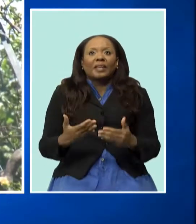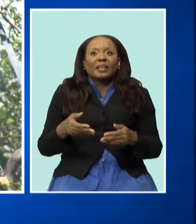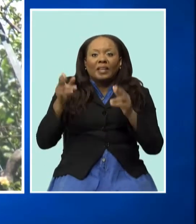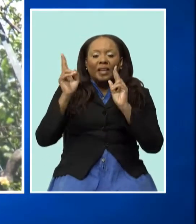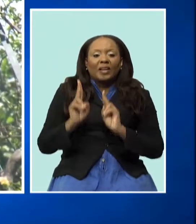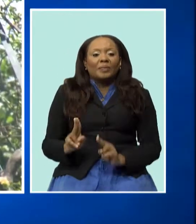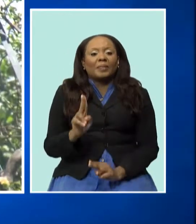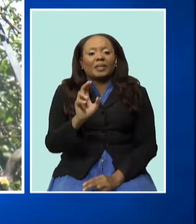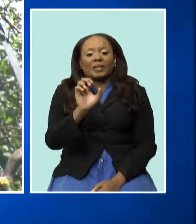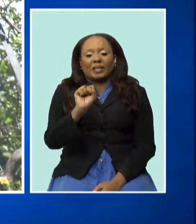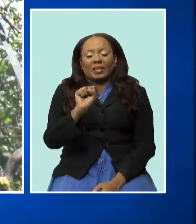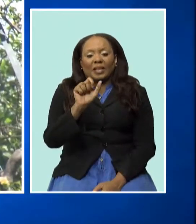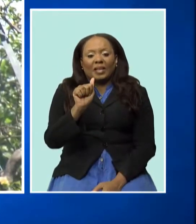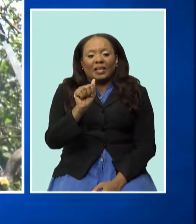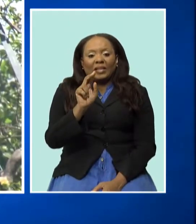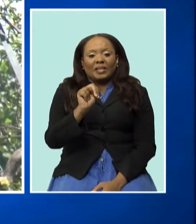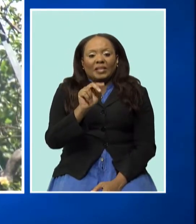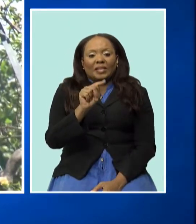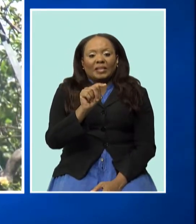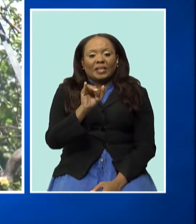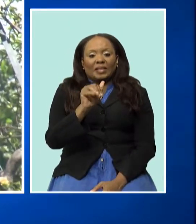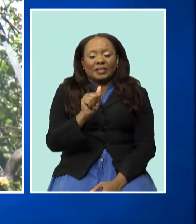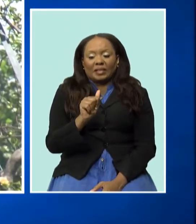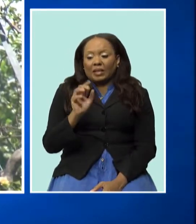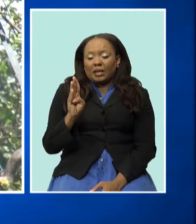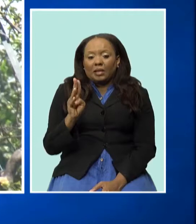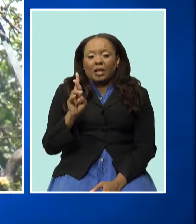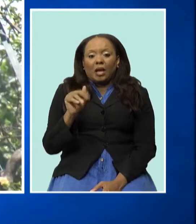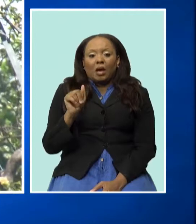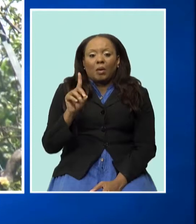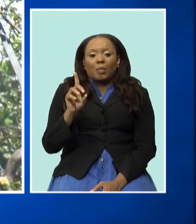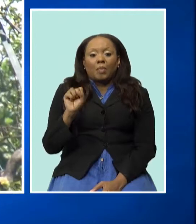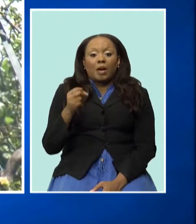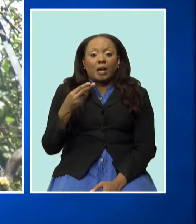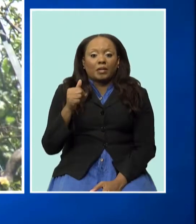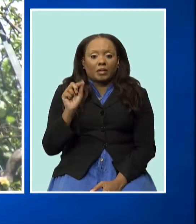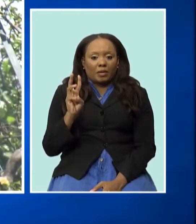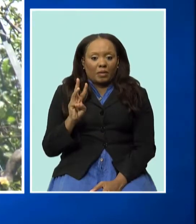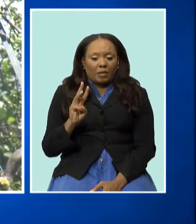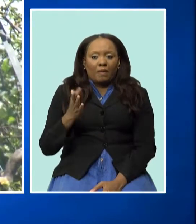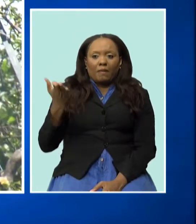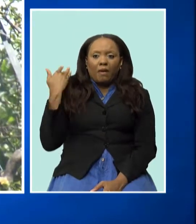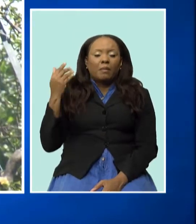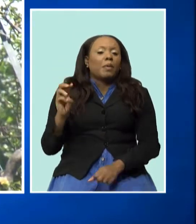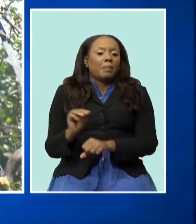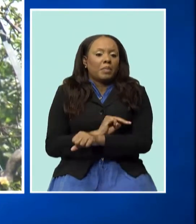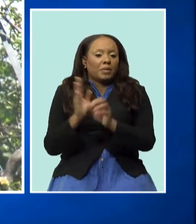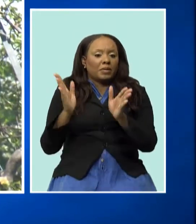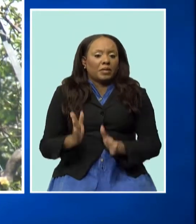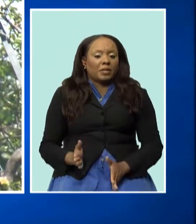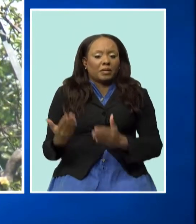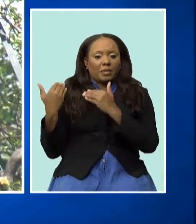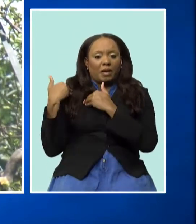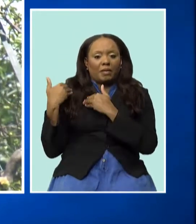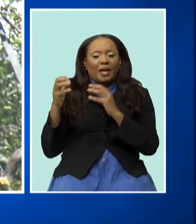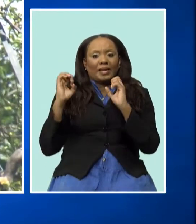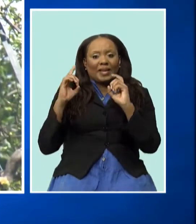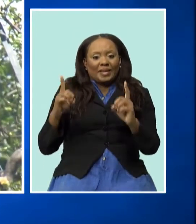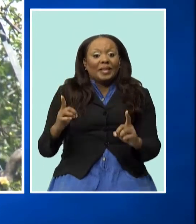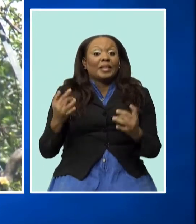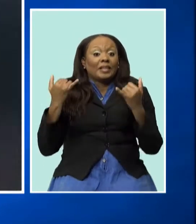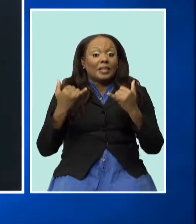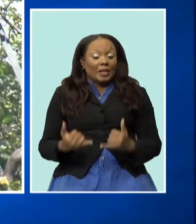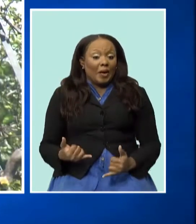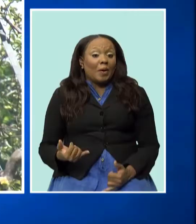Honorable Santia Bradshaw, who preceded me, and after whom I came and continued to move